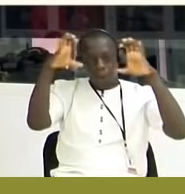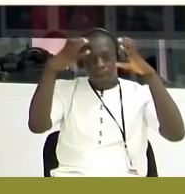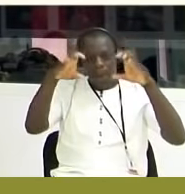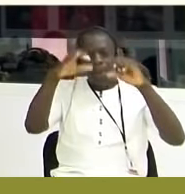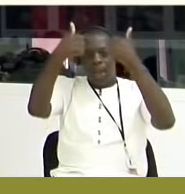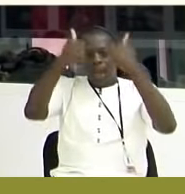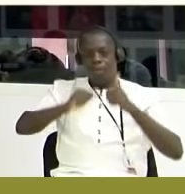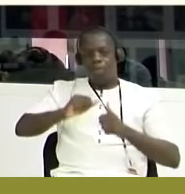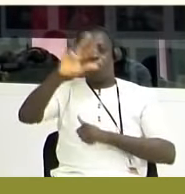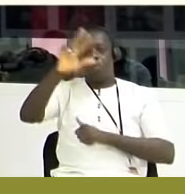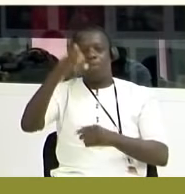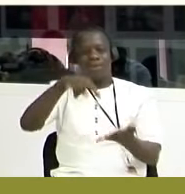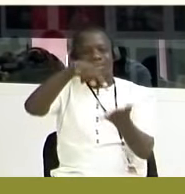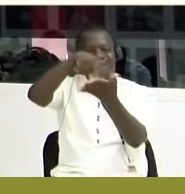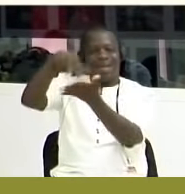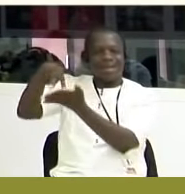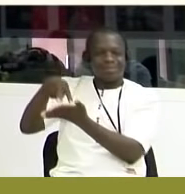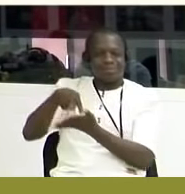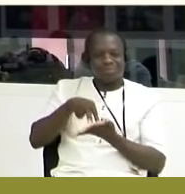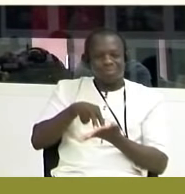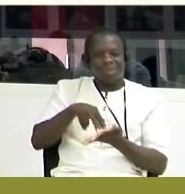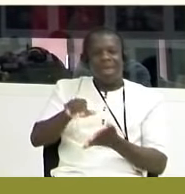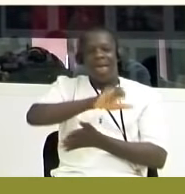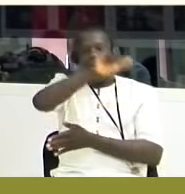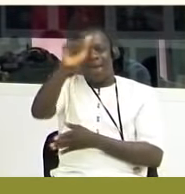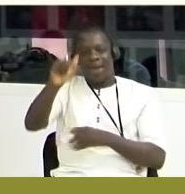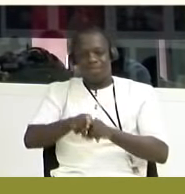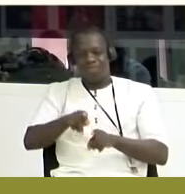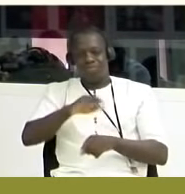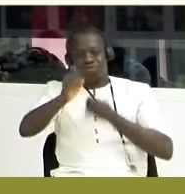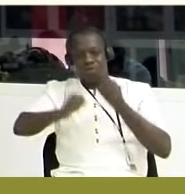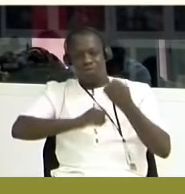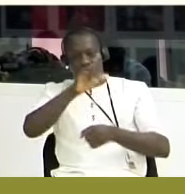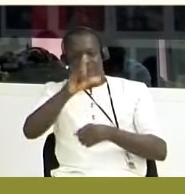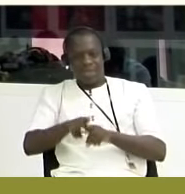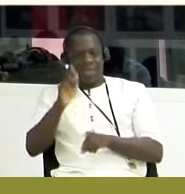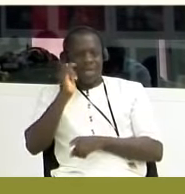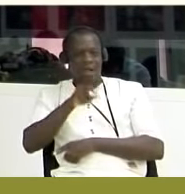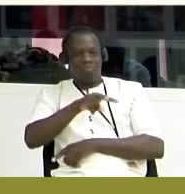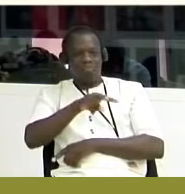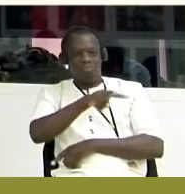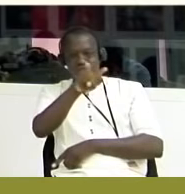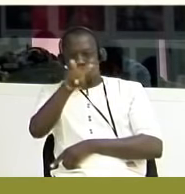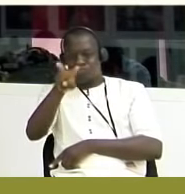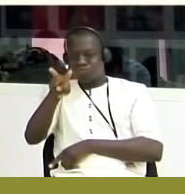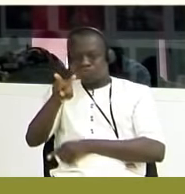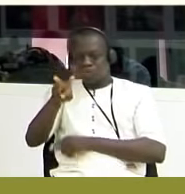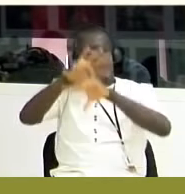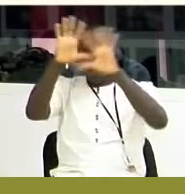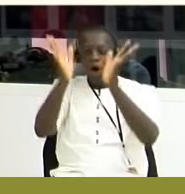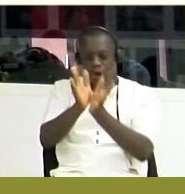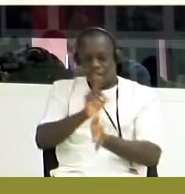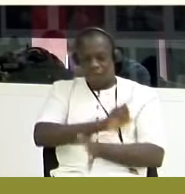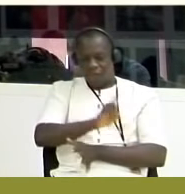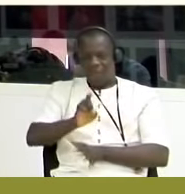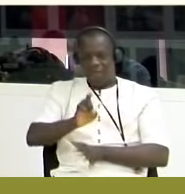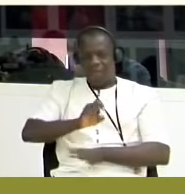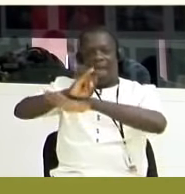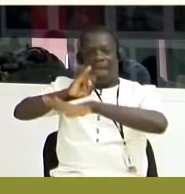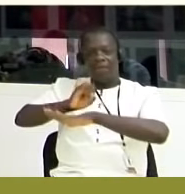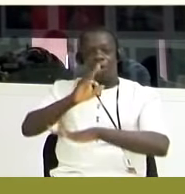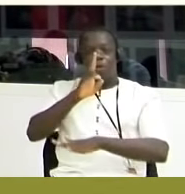be paraded, and the victim will go around all of them and identify the